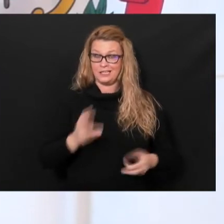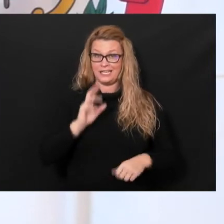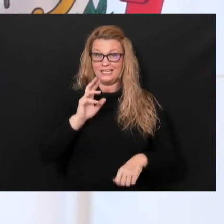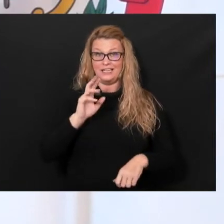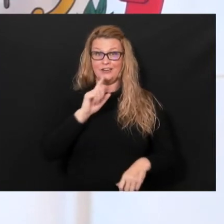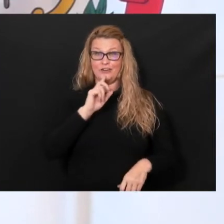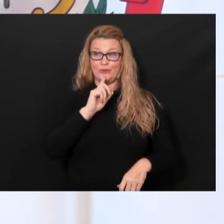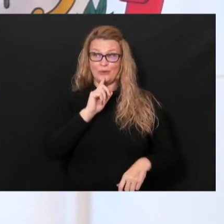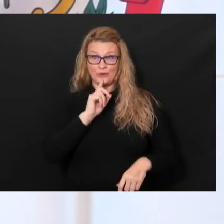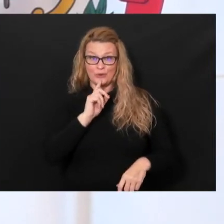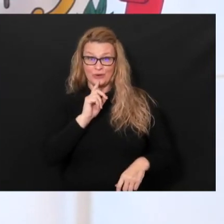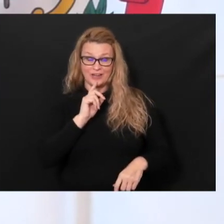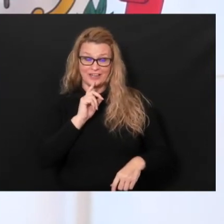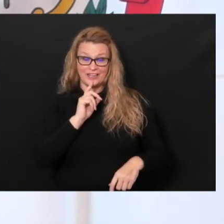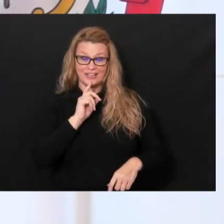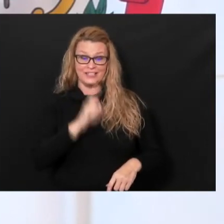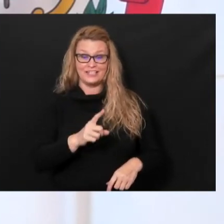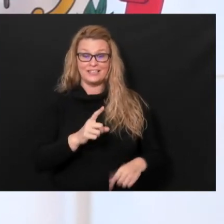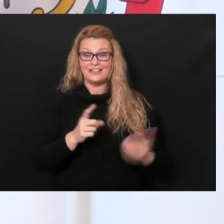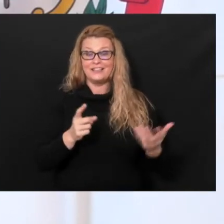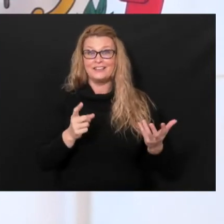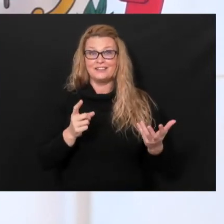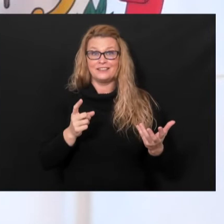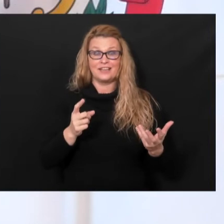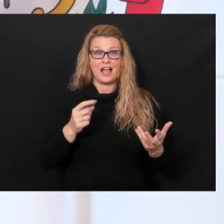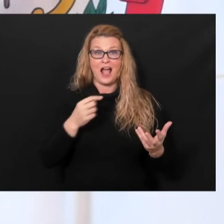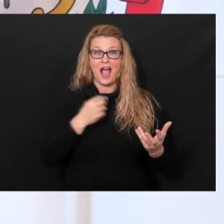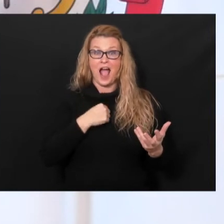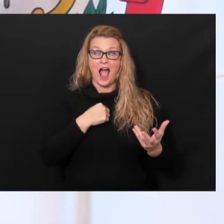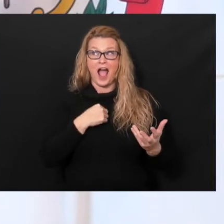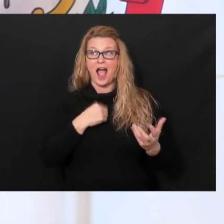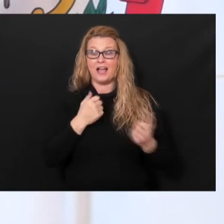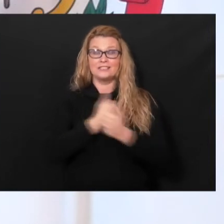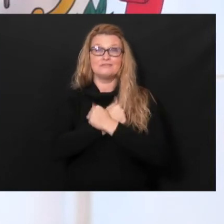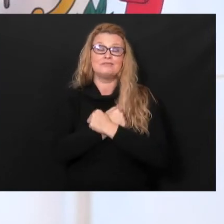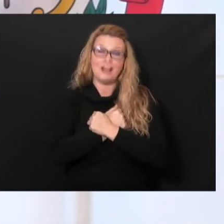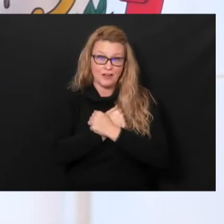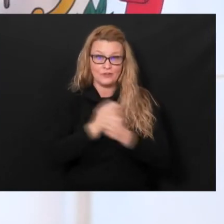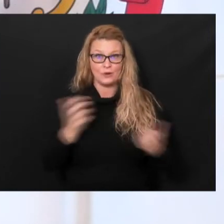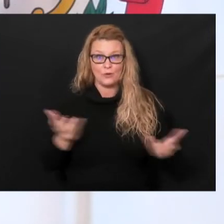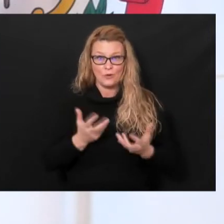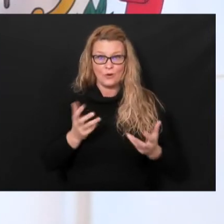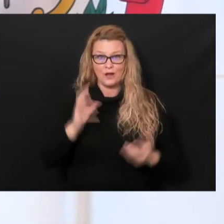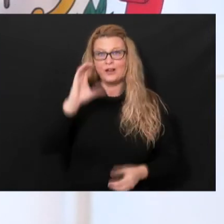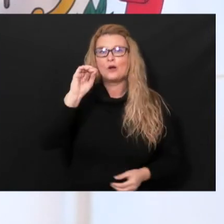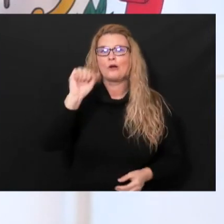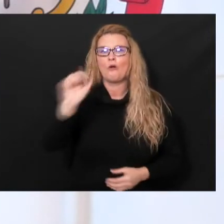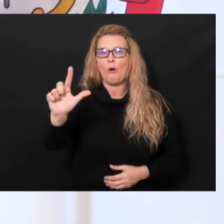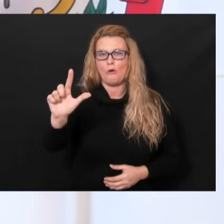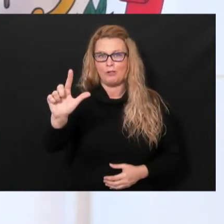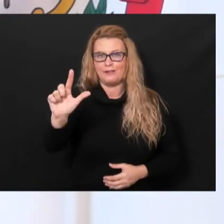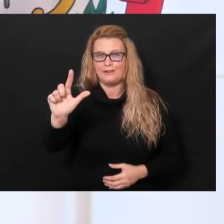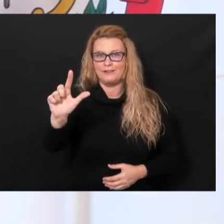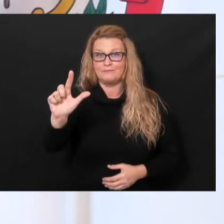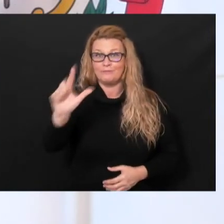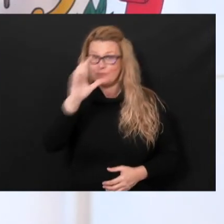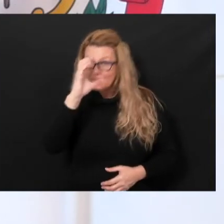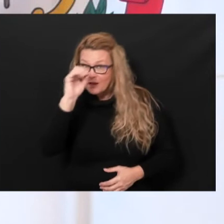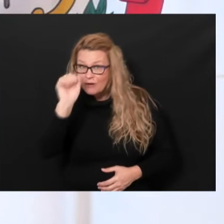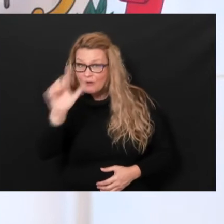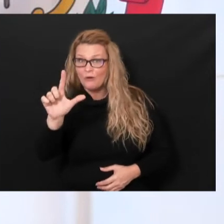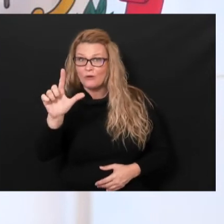nasty, and some people call it and everything, but I embrace it with love beyond belief, a ton of coal, or absolutely the